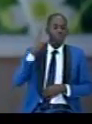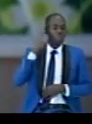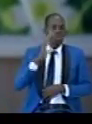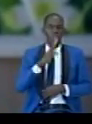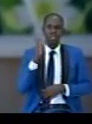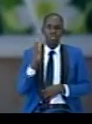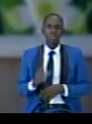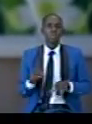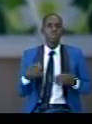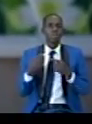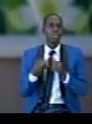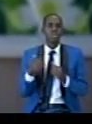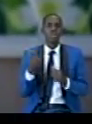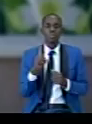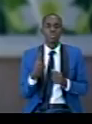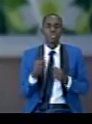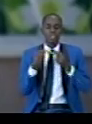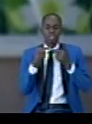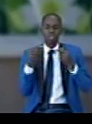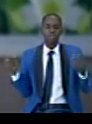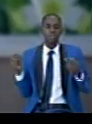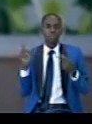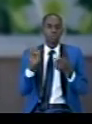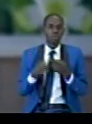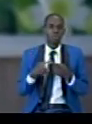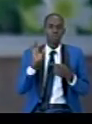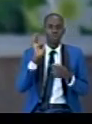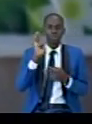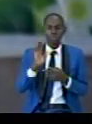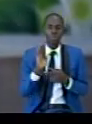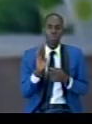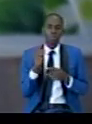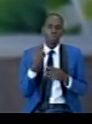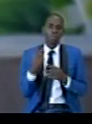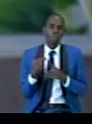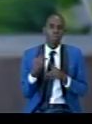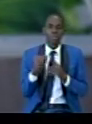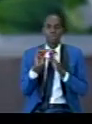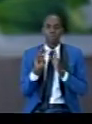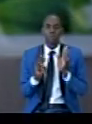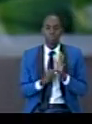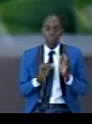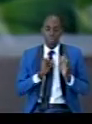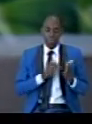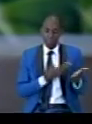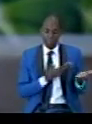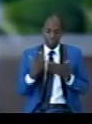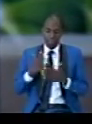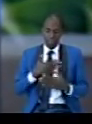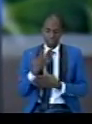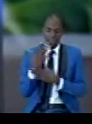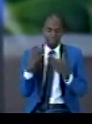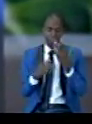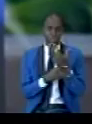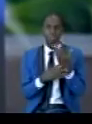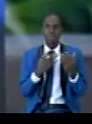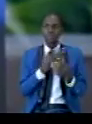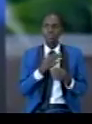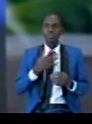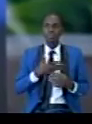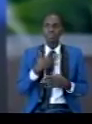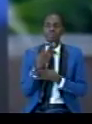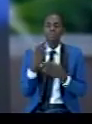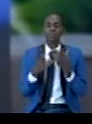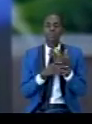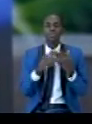anywhere contrary to your revelation, your word, your will. I present my hands unto you, and my hands will